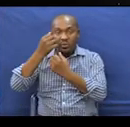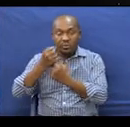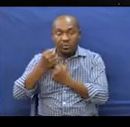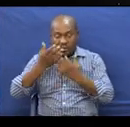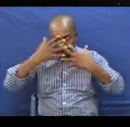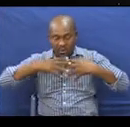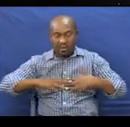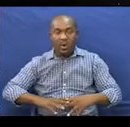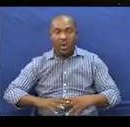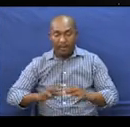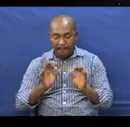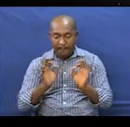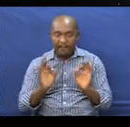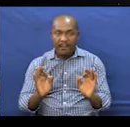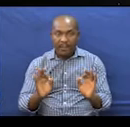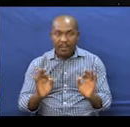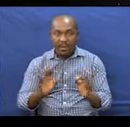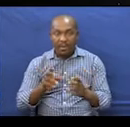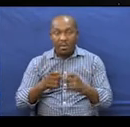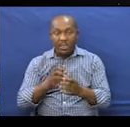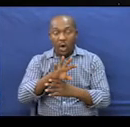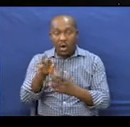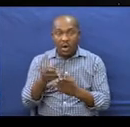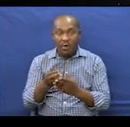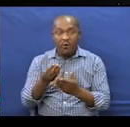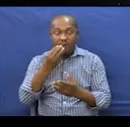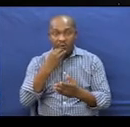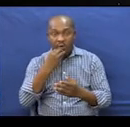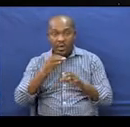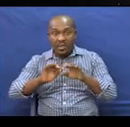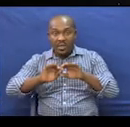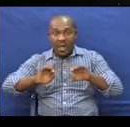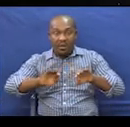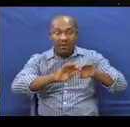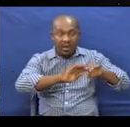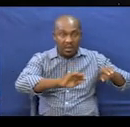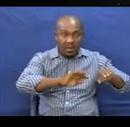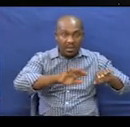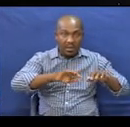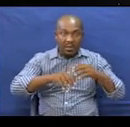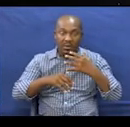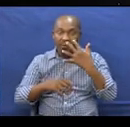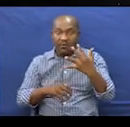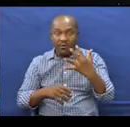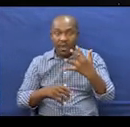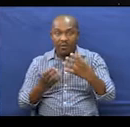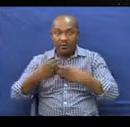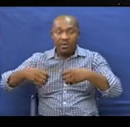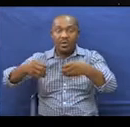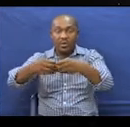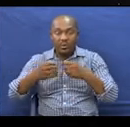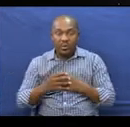body. But all of these food substances, they are divided or they are grouped into 5